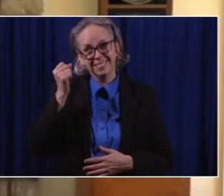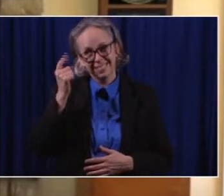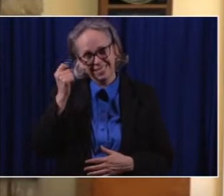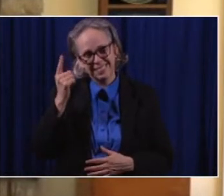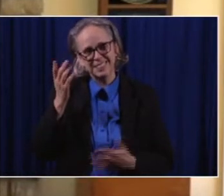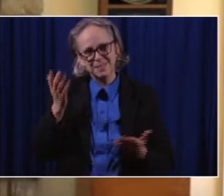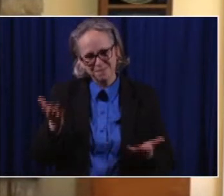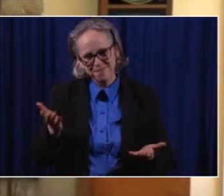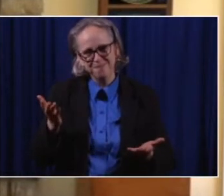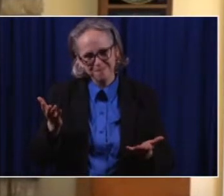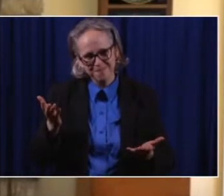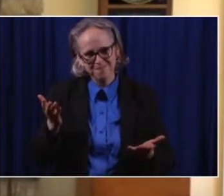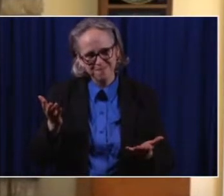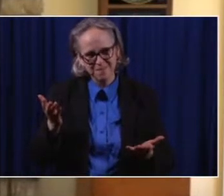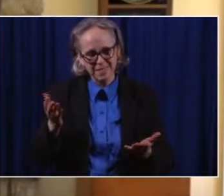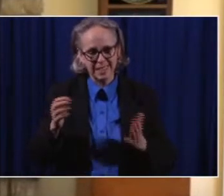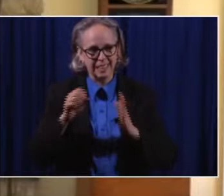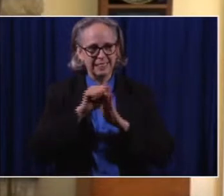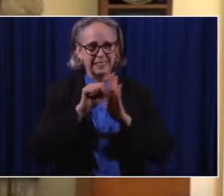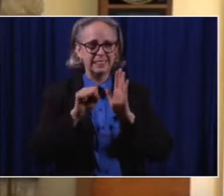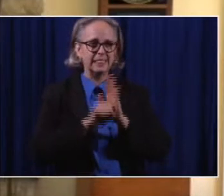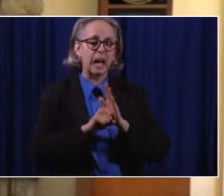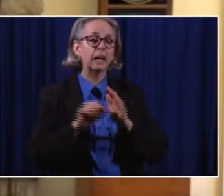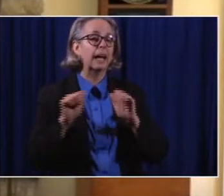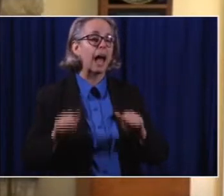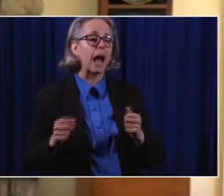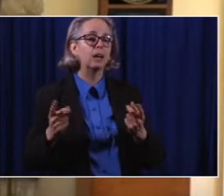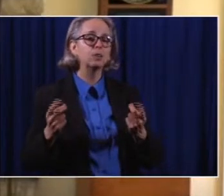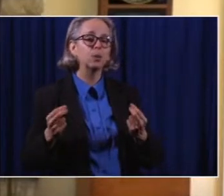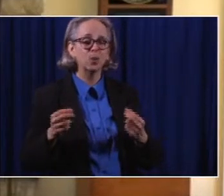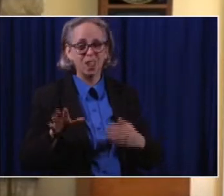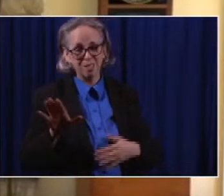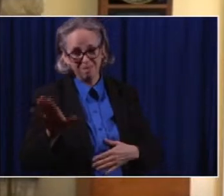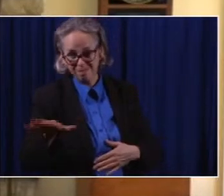say, look, we're losing people. People are